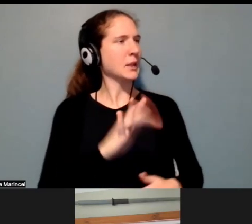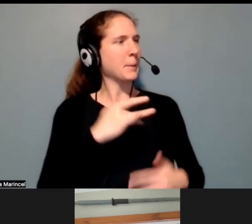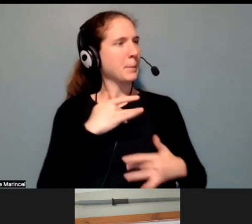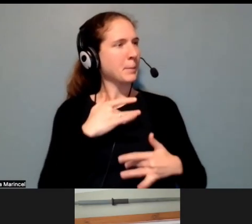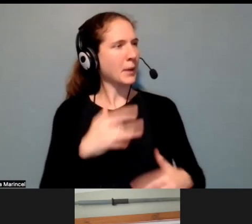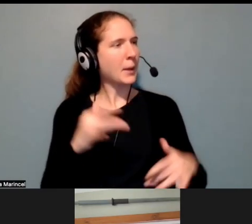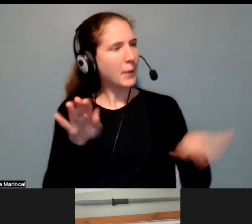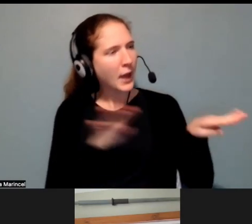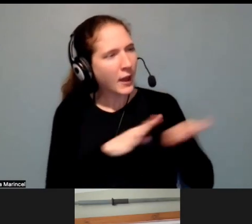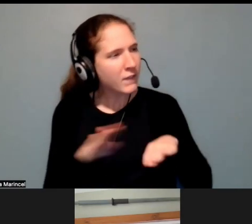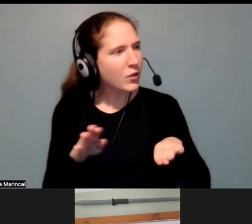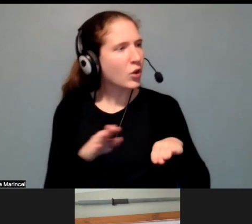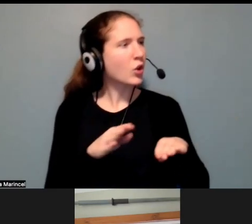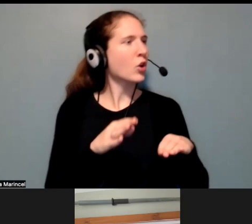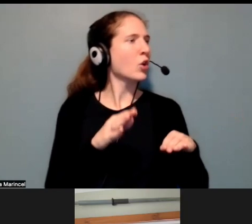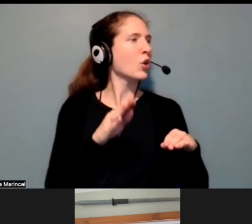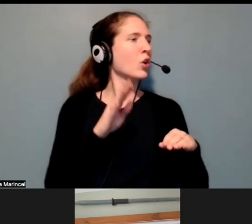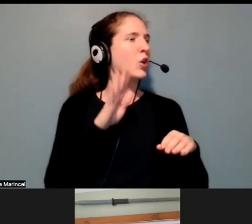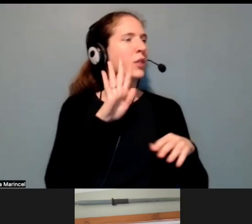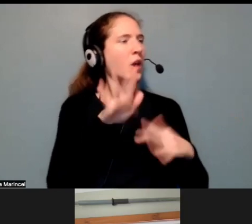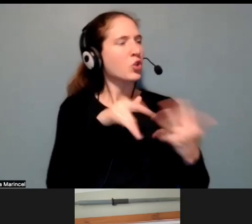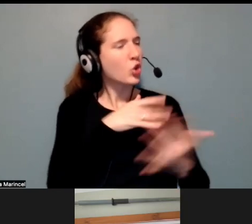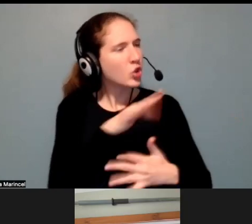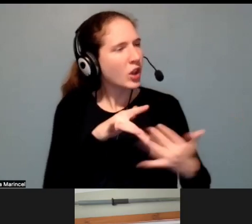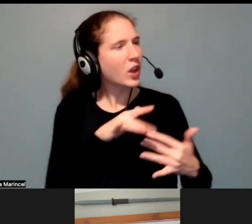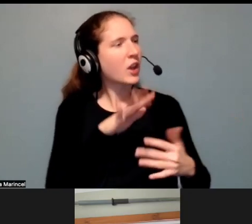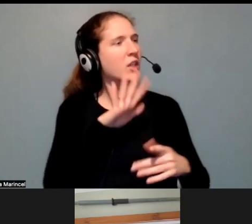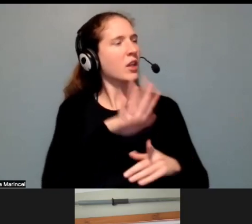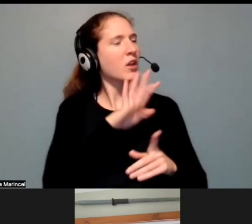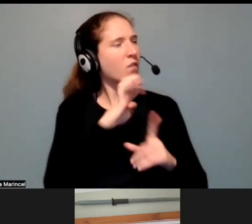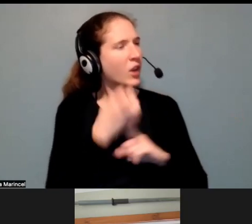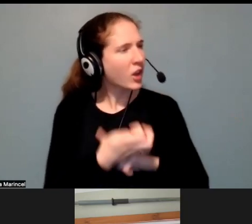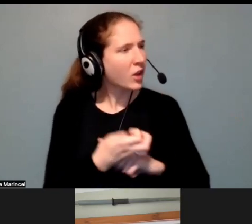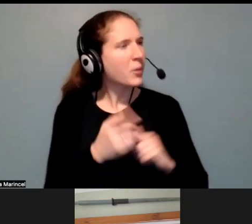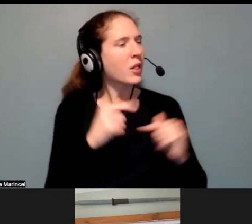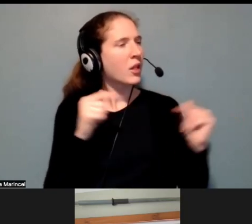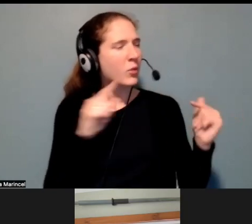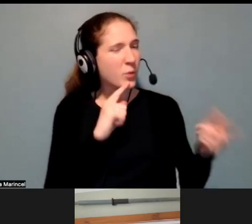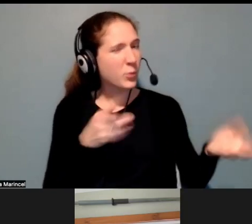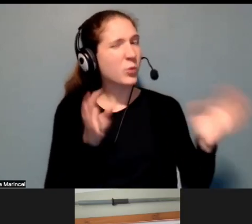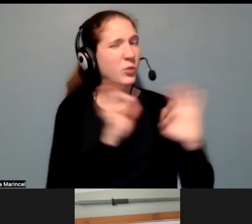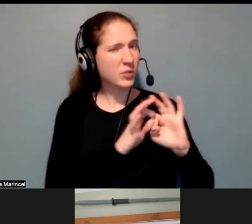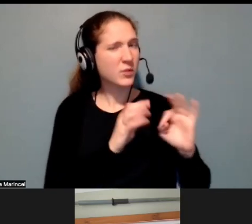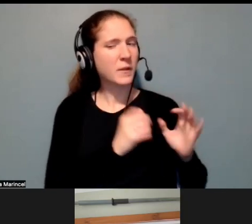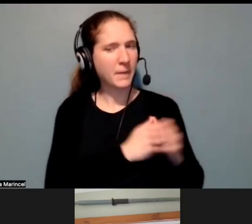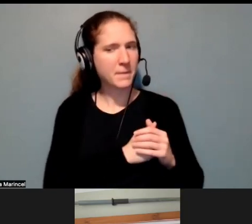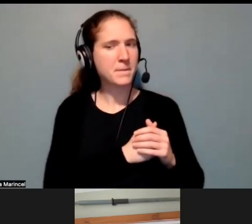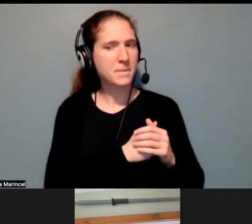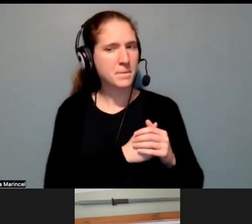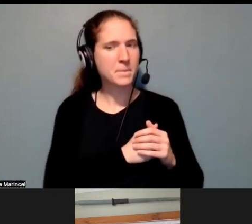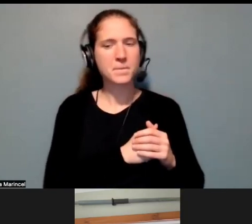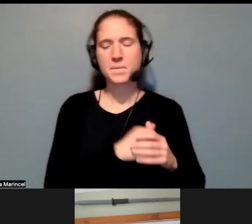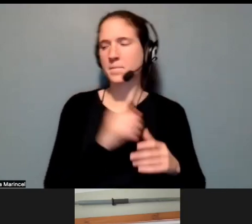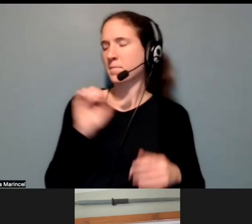each other or in their environment, and it's really important. It is.